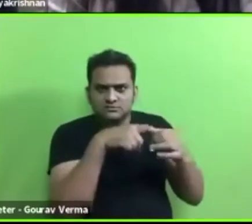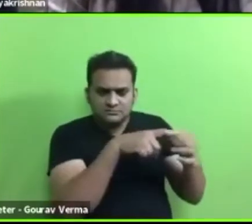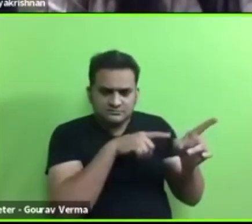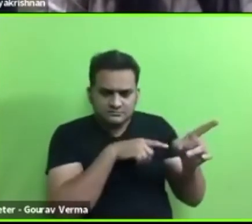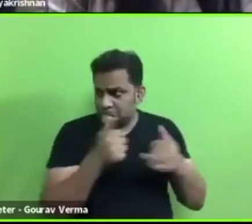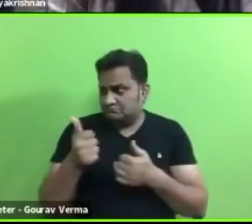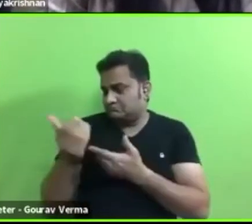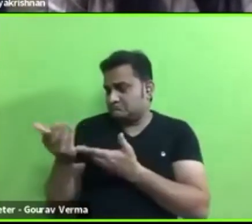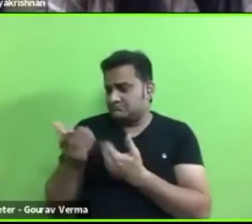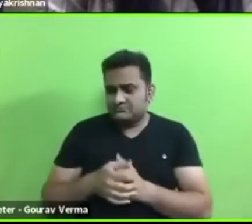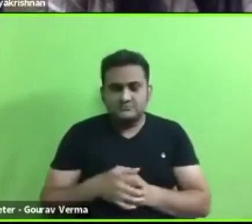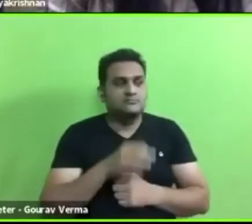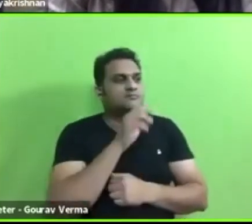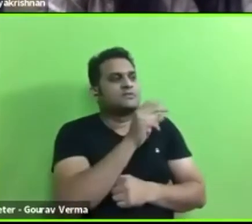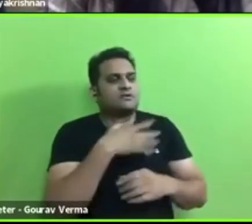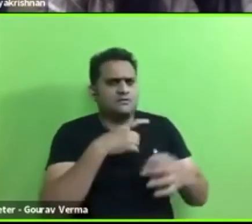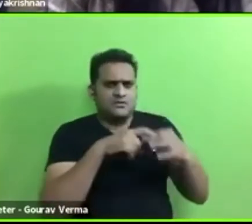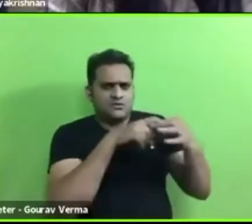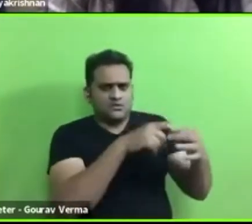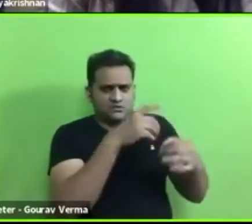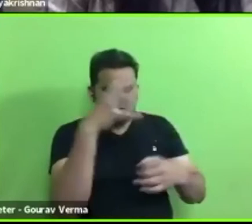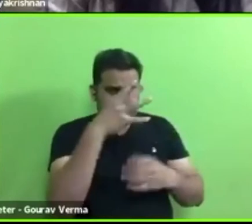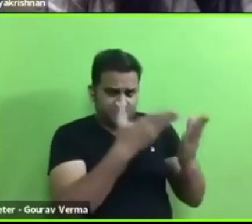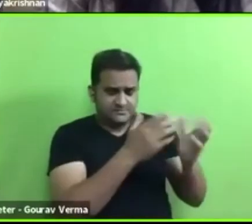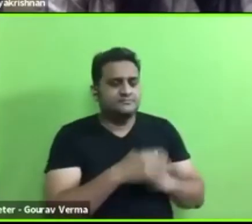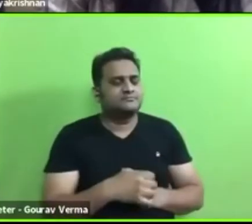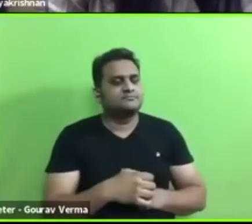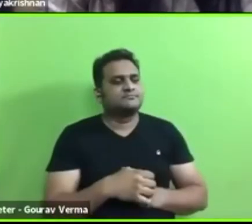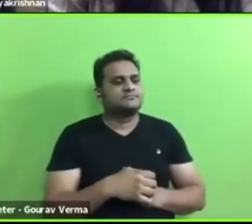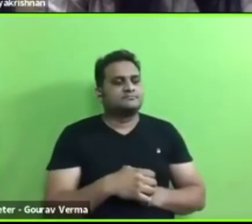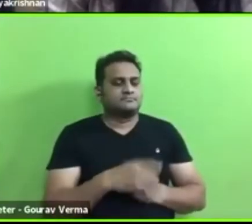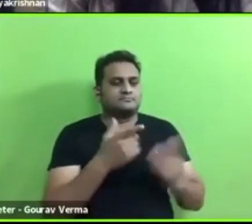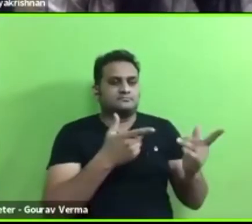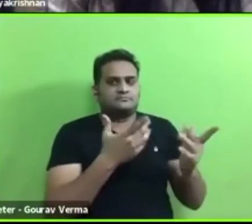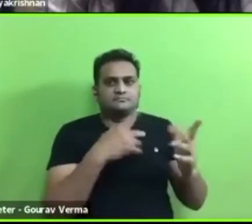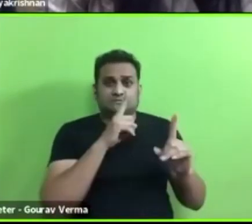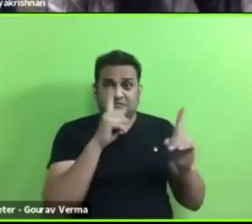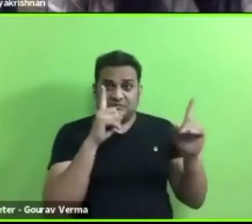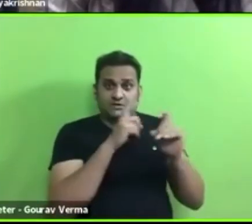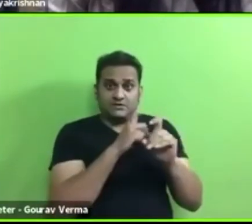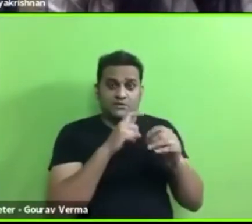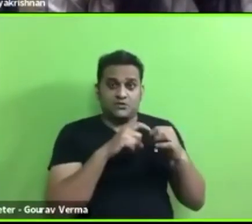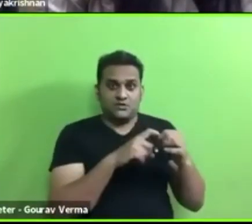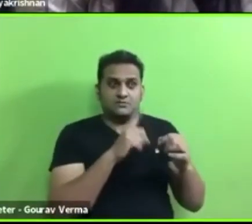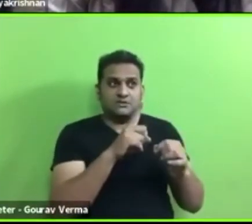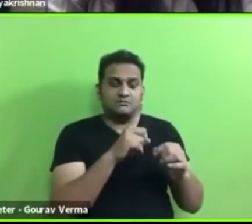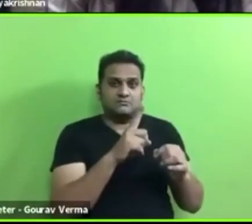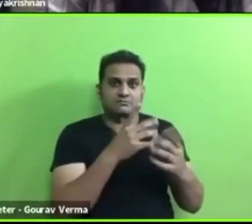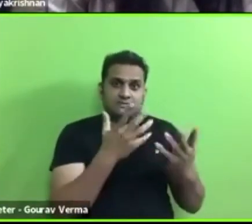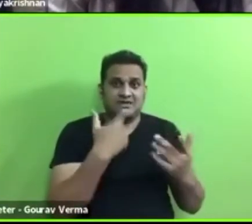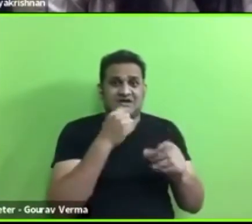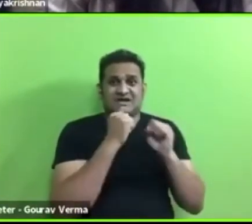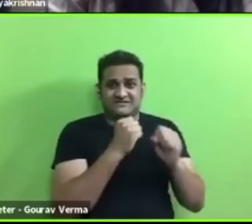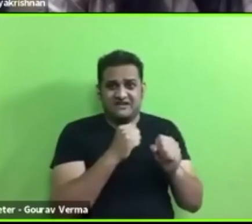Sure. Okay, so my question is, there's a question that, it's a complicated question and it's difficult. I mean, I know it's a difficult question